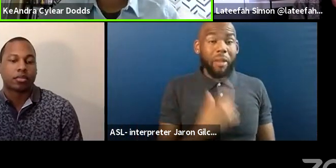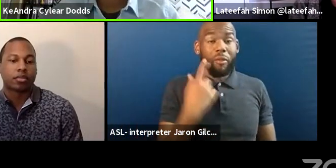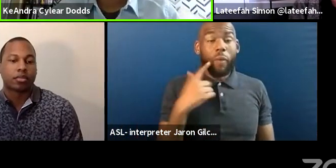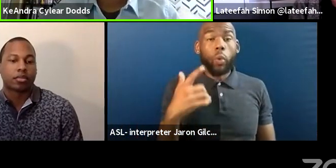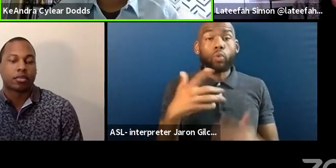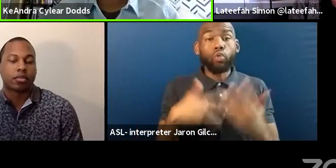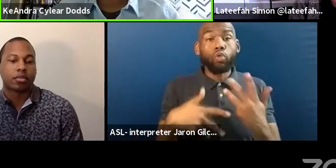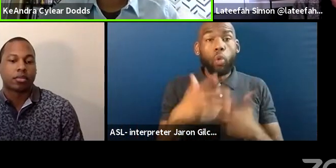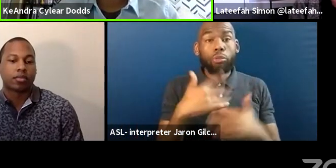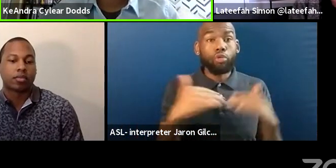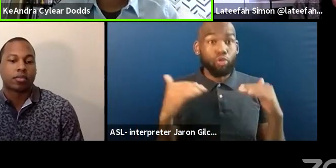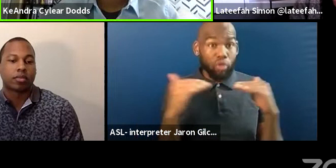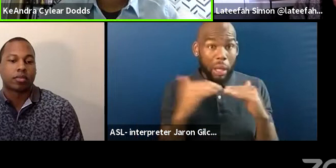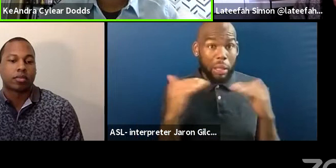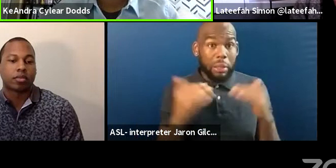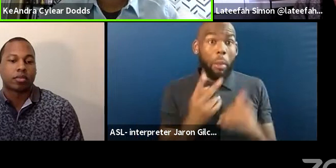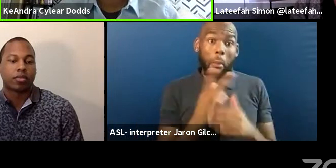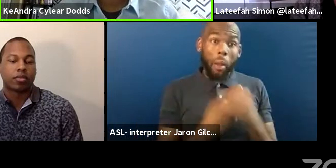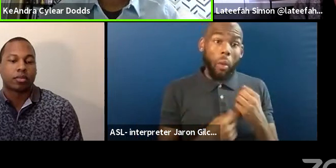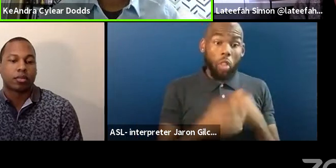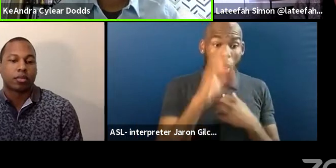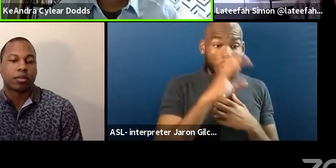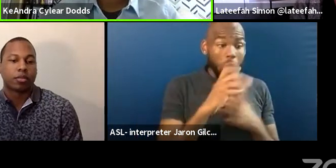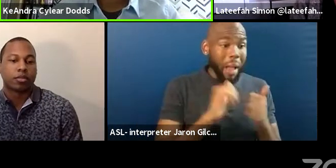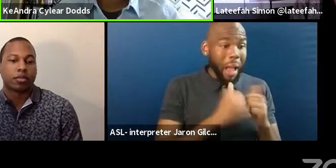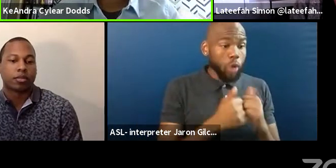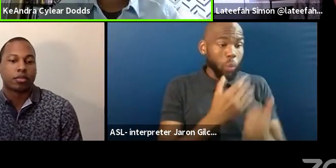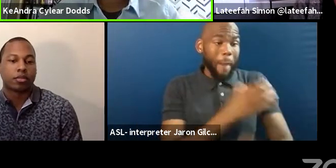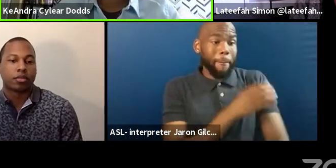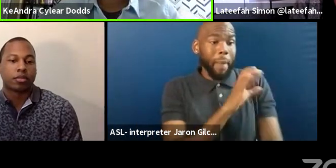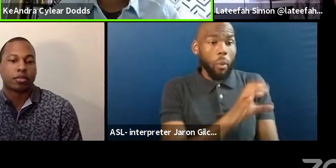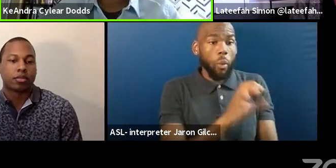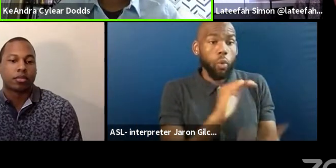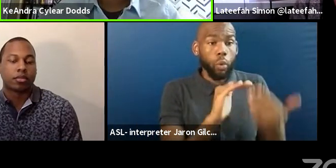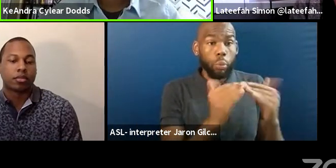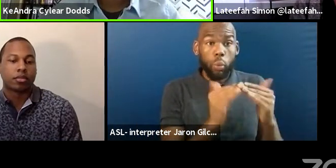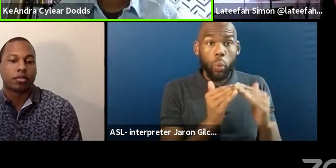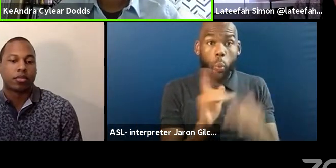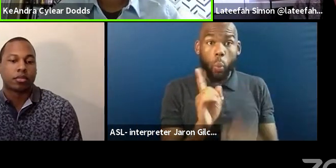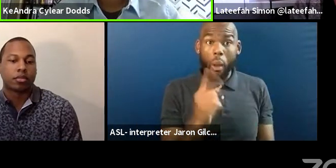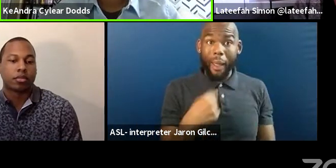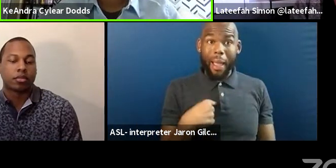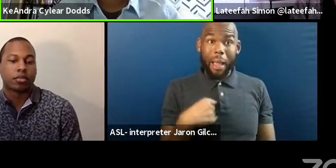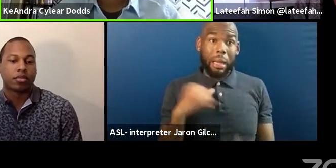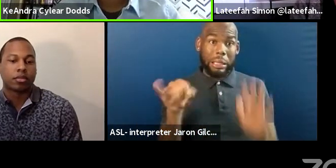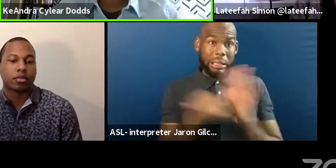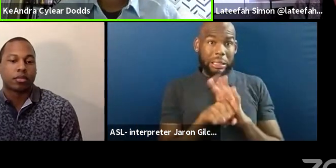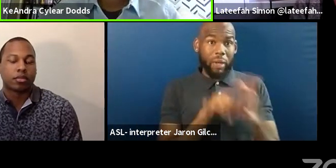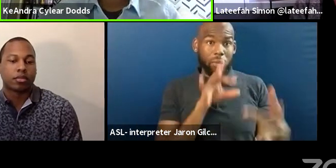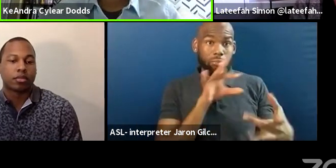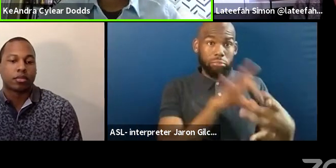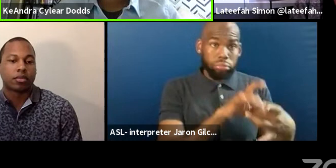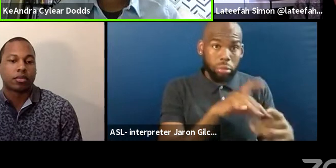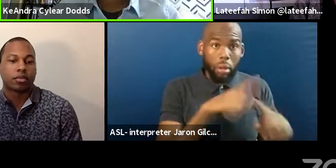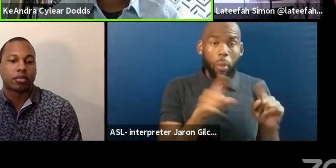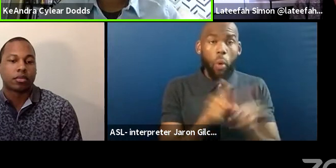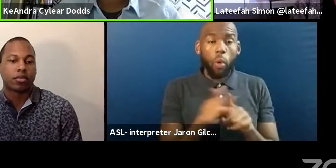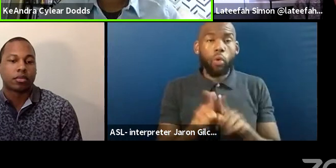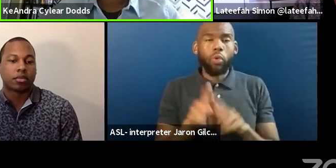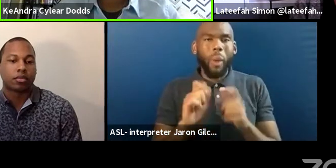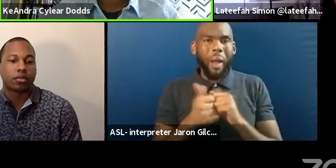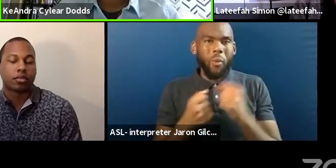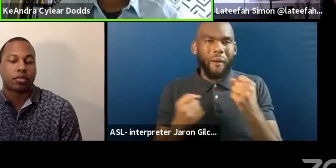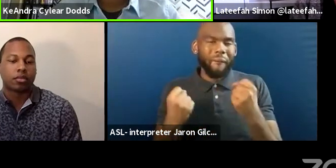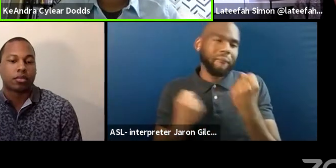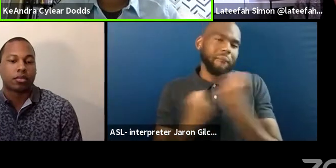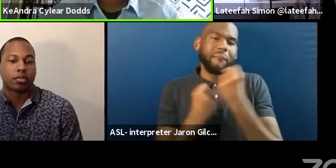both in looking for ways to empower the communities with which I identify, but also finding ways to fight for their rights.